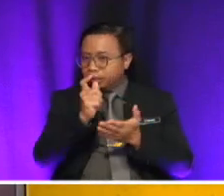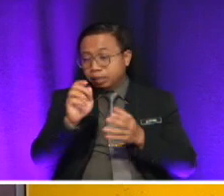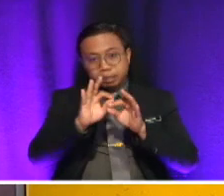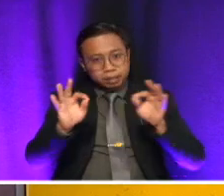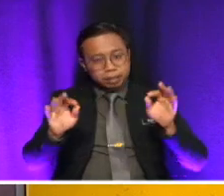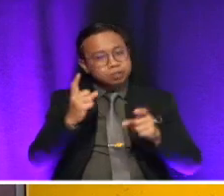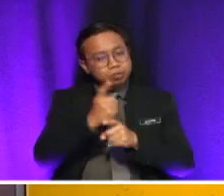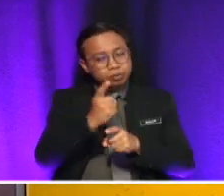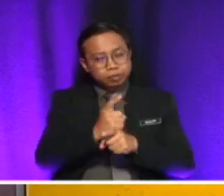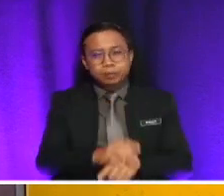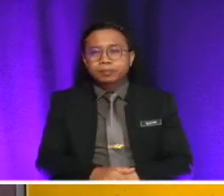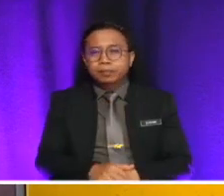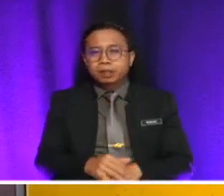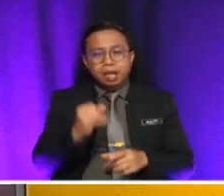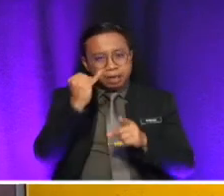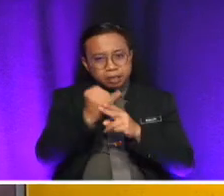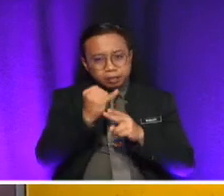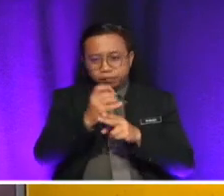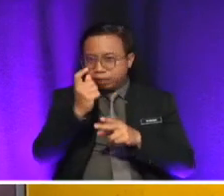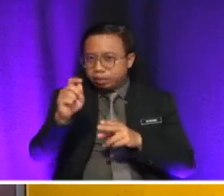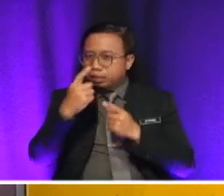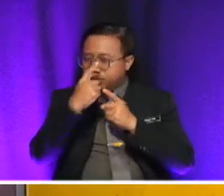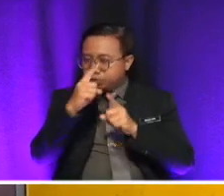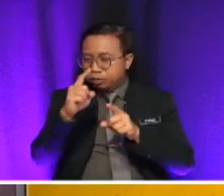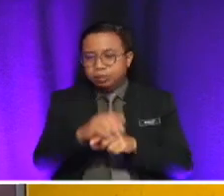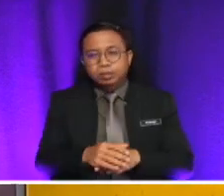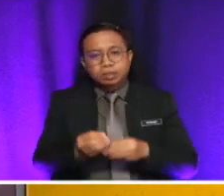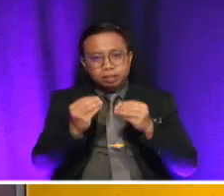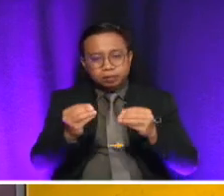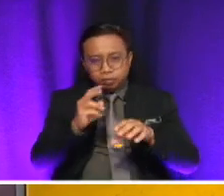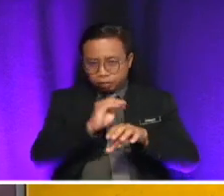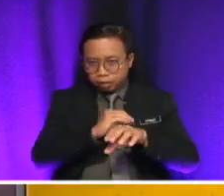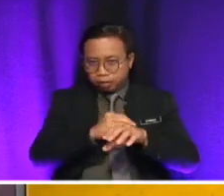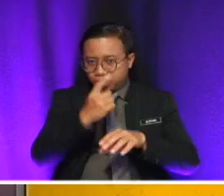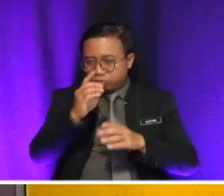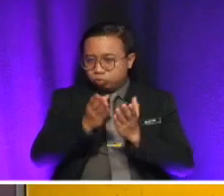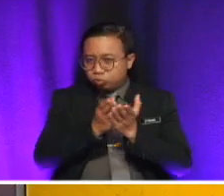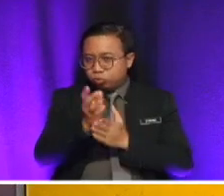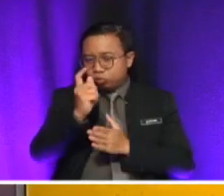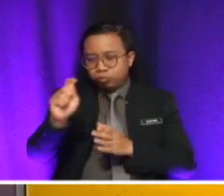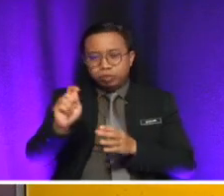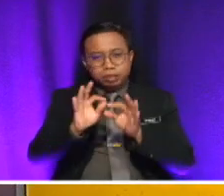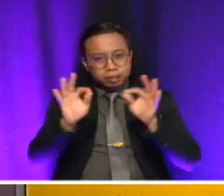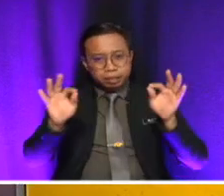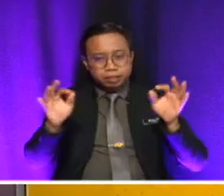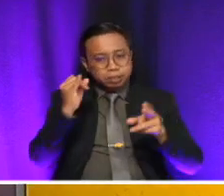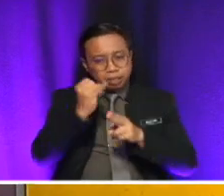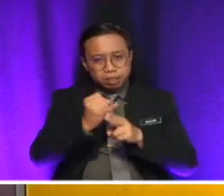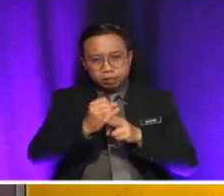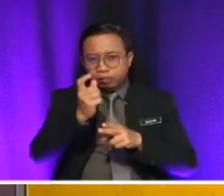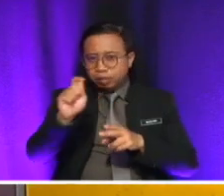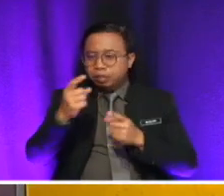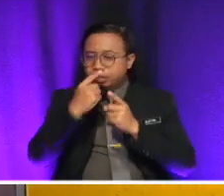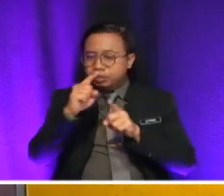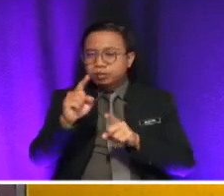carefully, and identify the answers. So we are going to give you some time to go through the text and identify the answers. right? Right.